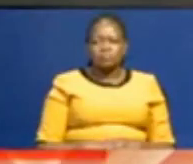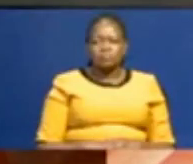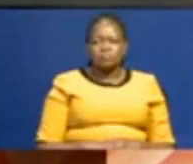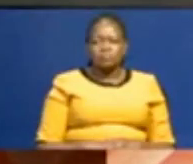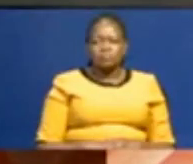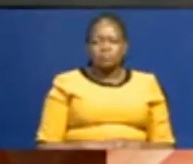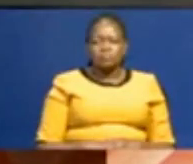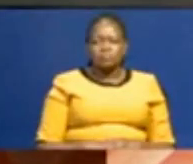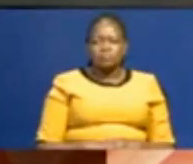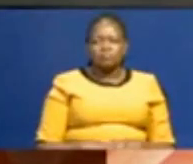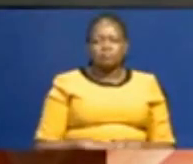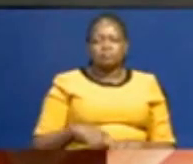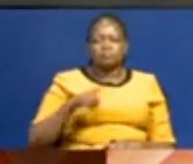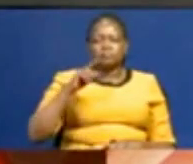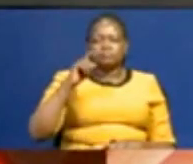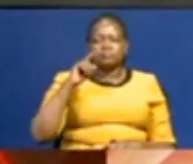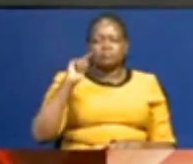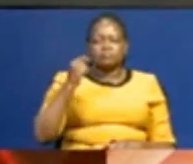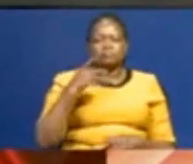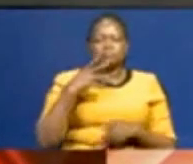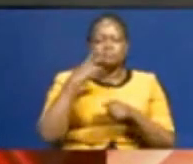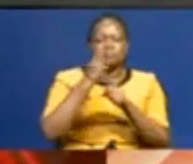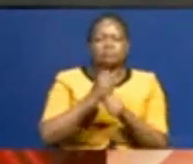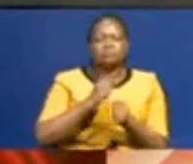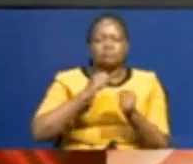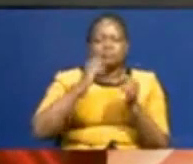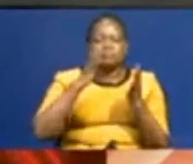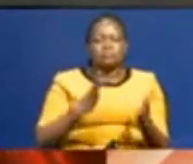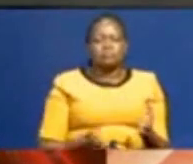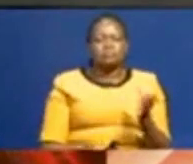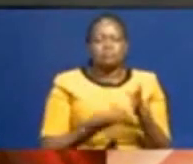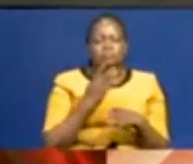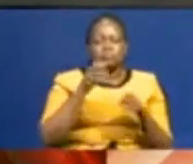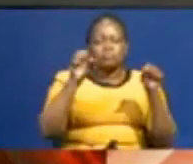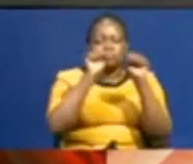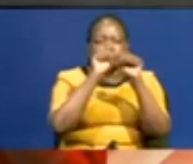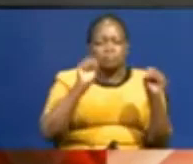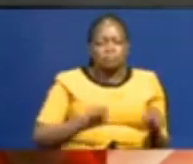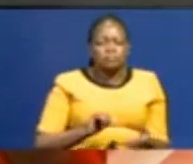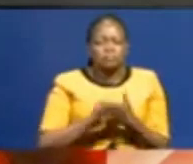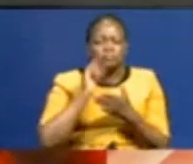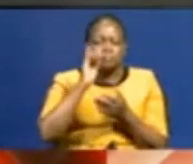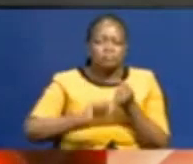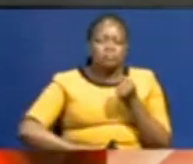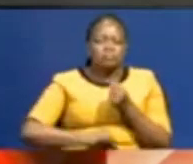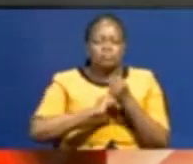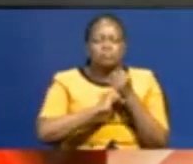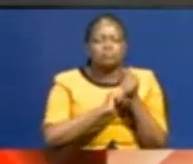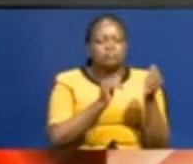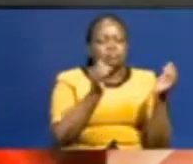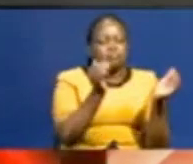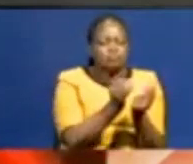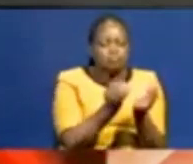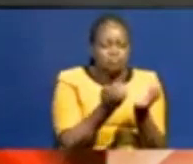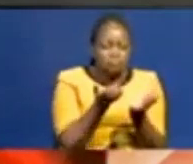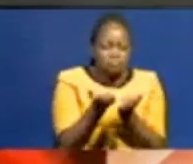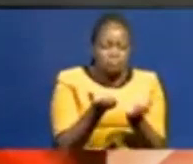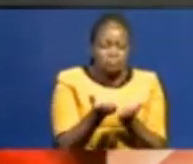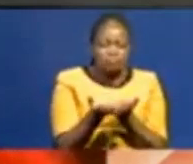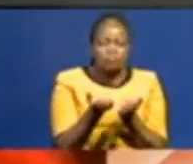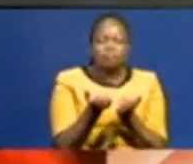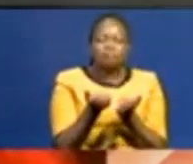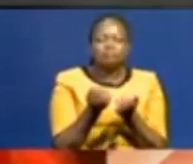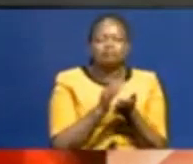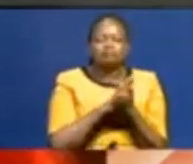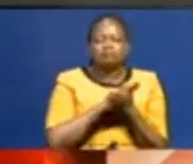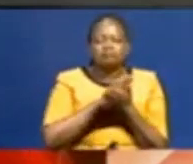Elsewhere, the Kenya Association of Manufacturers is creating an ecosystem that will support micro, small and medium-sized enterprises to streamline